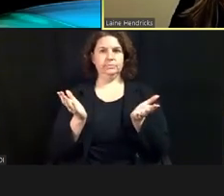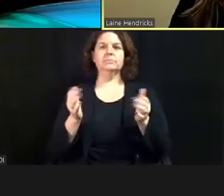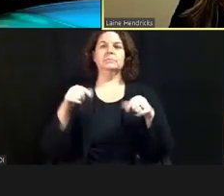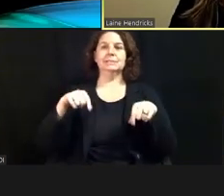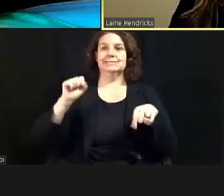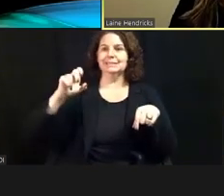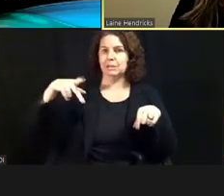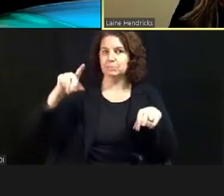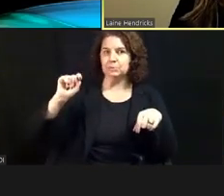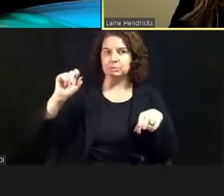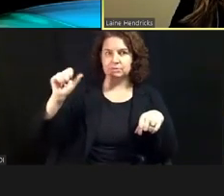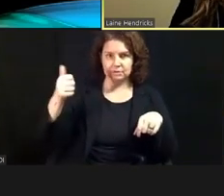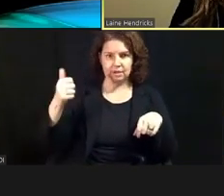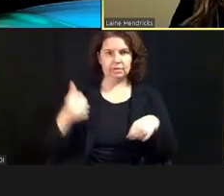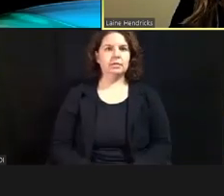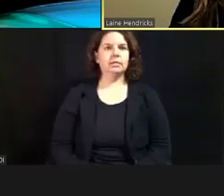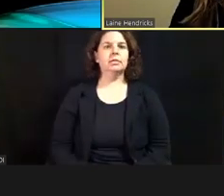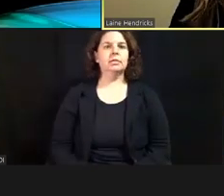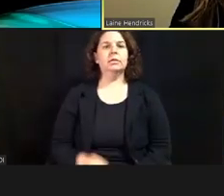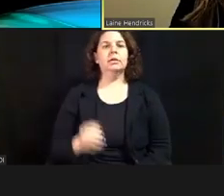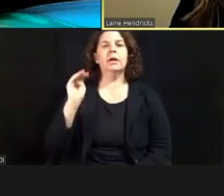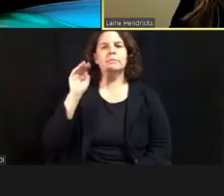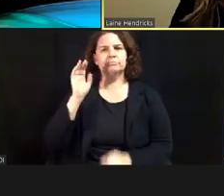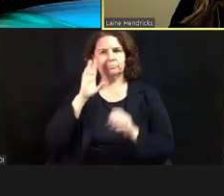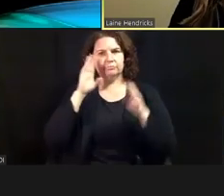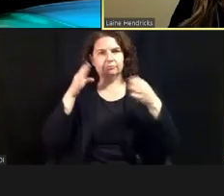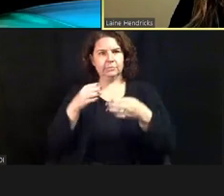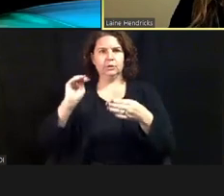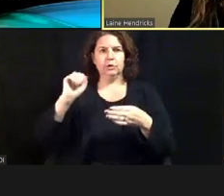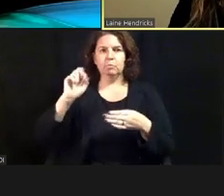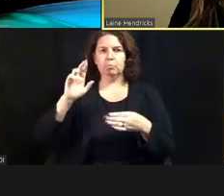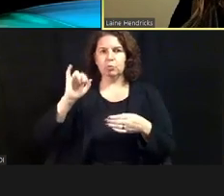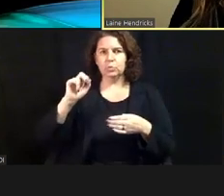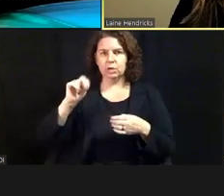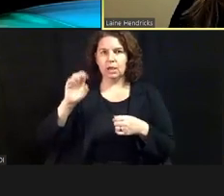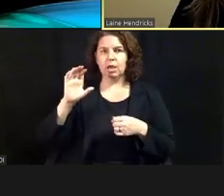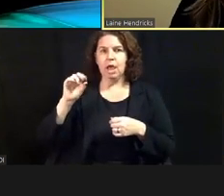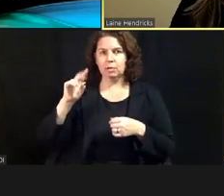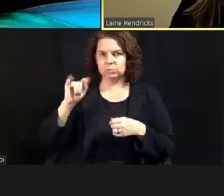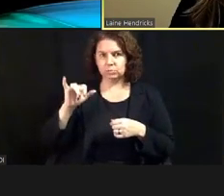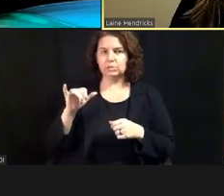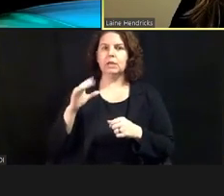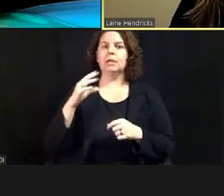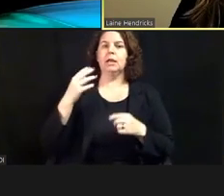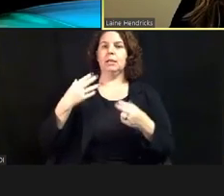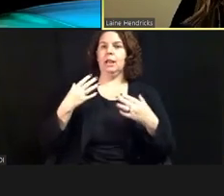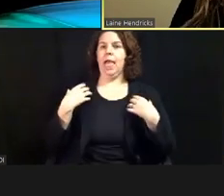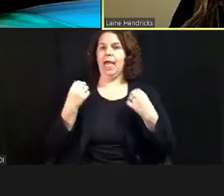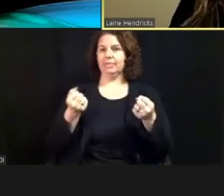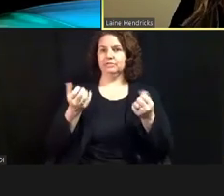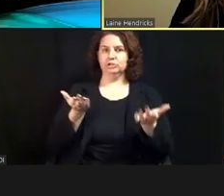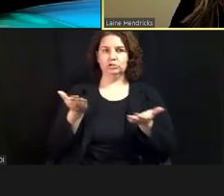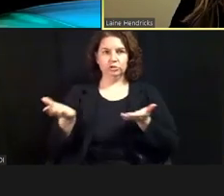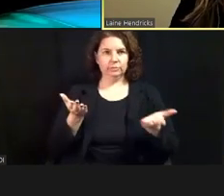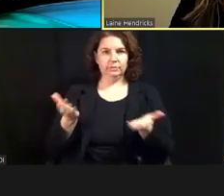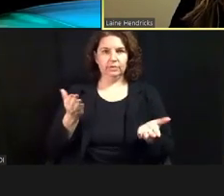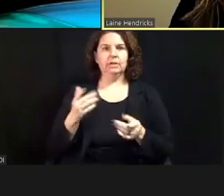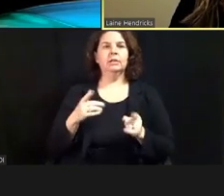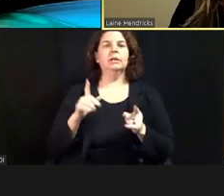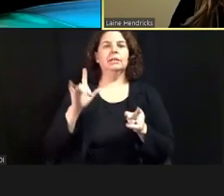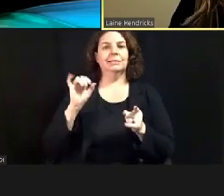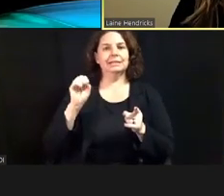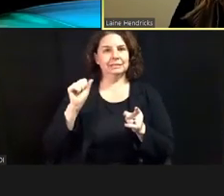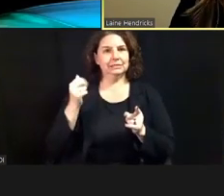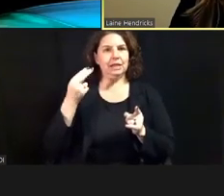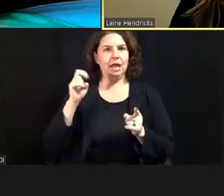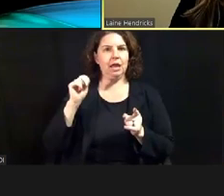of Marin and Marin Health and Human Services. I'm Lainey Hendricks, Public Information Officer for the County of Marin, and